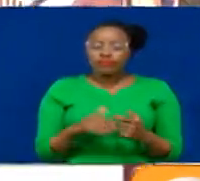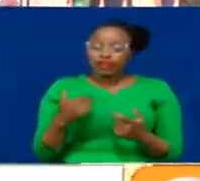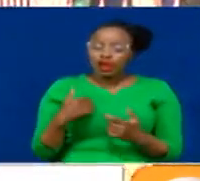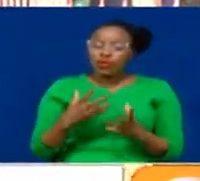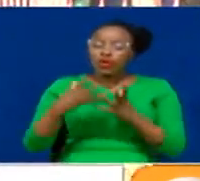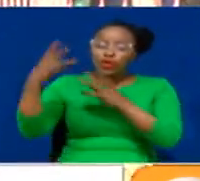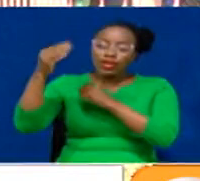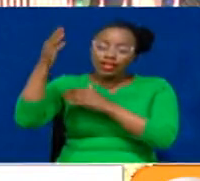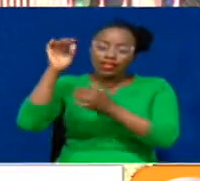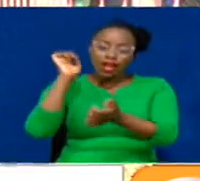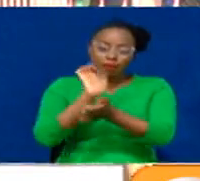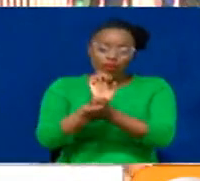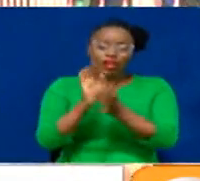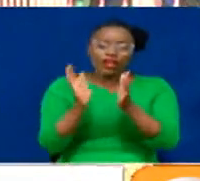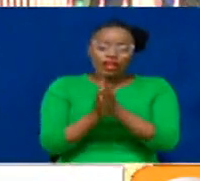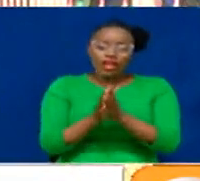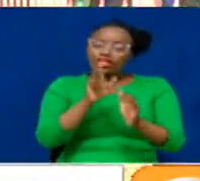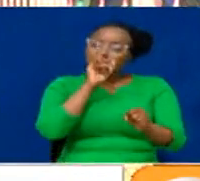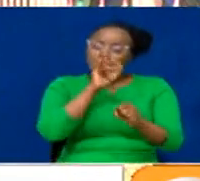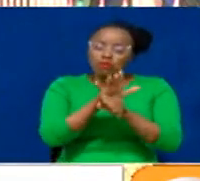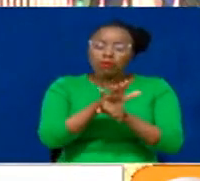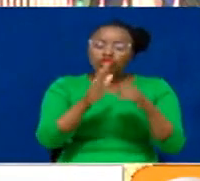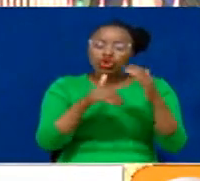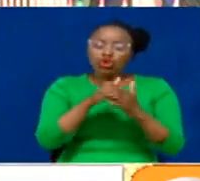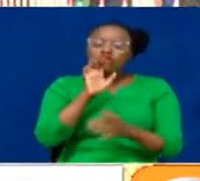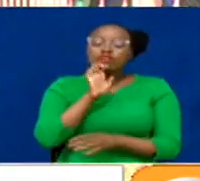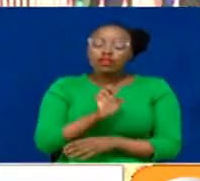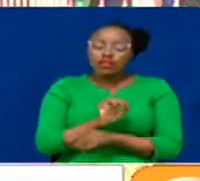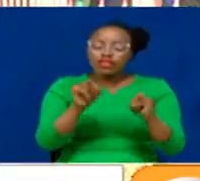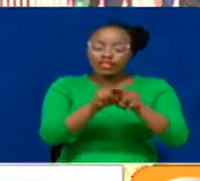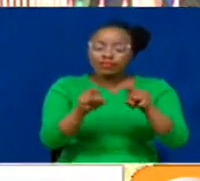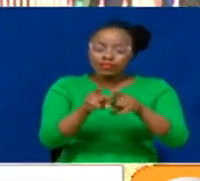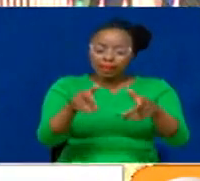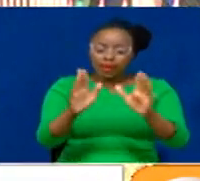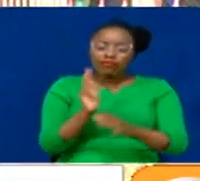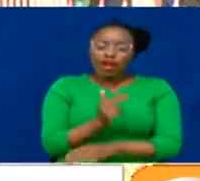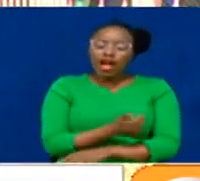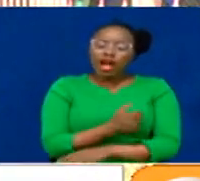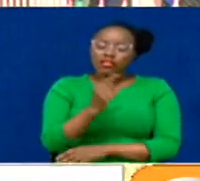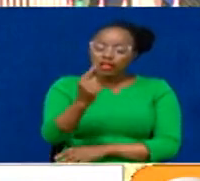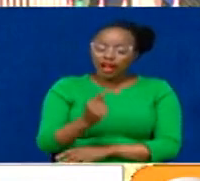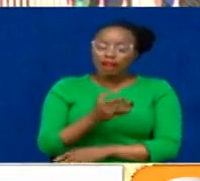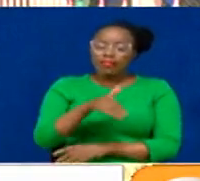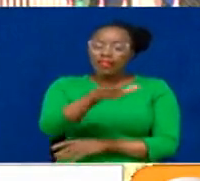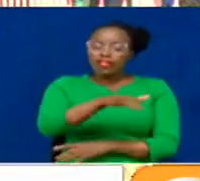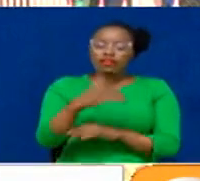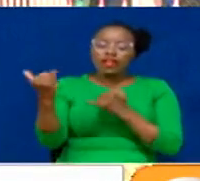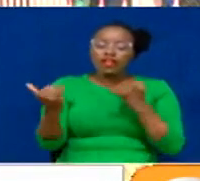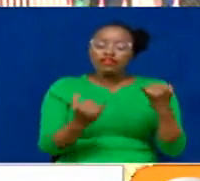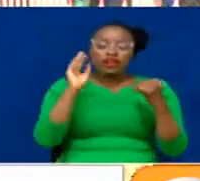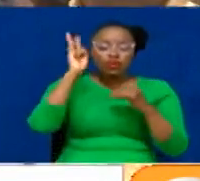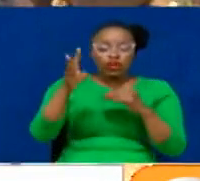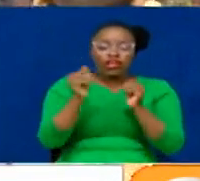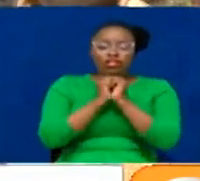Tulitembea huko Mbondo na tukawaahidi wazee wa Mbondo vile vile watakuja pande hii tualike na